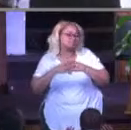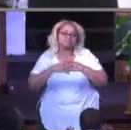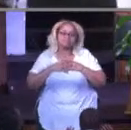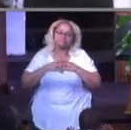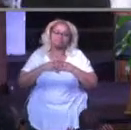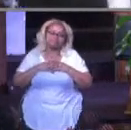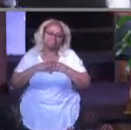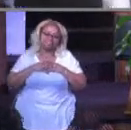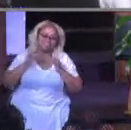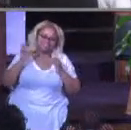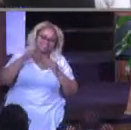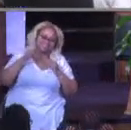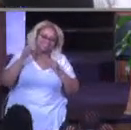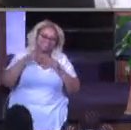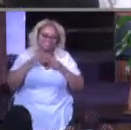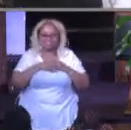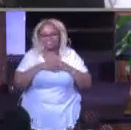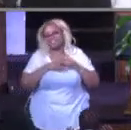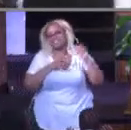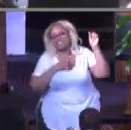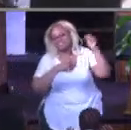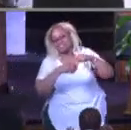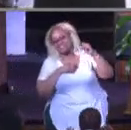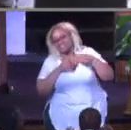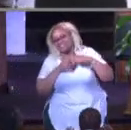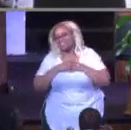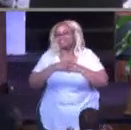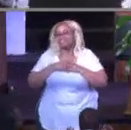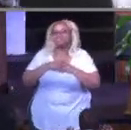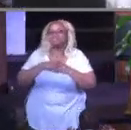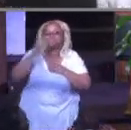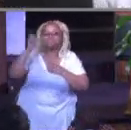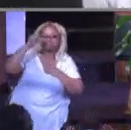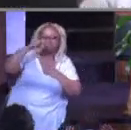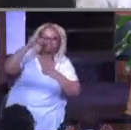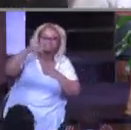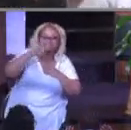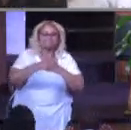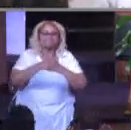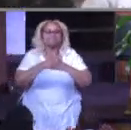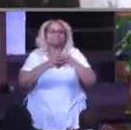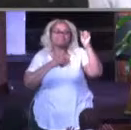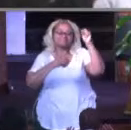Yes! Yes! Yes! Yes!